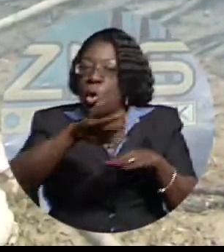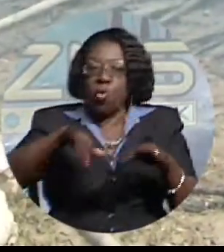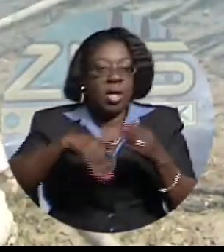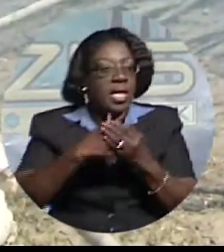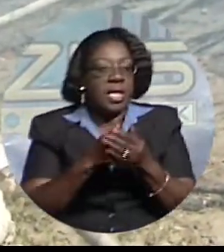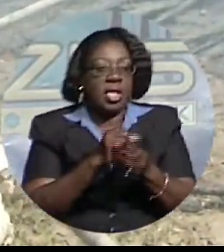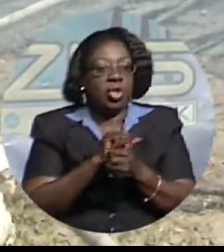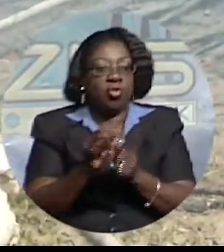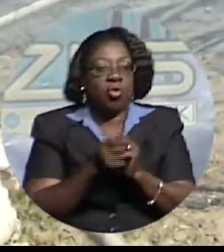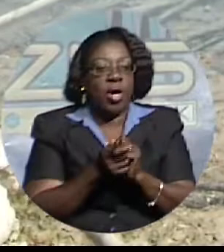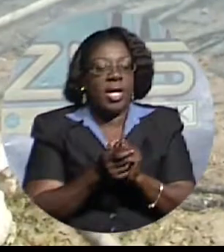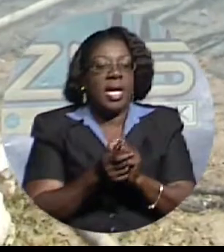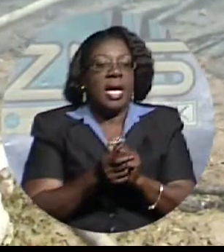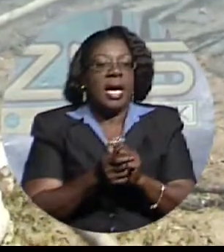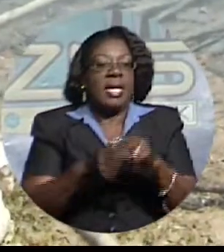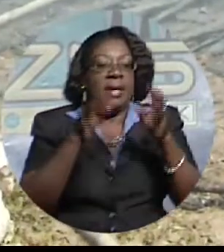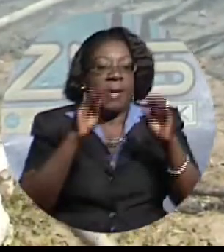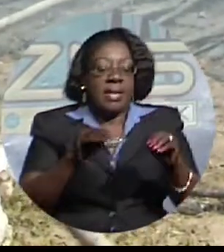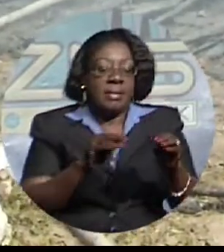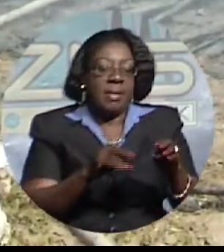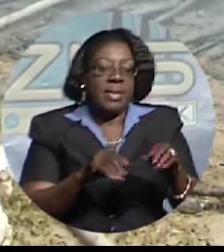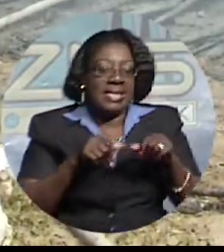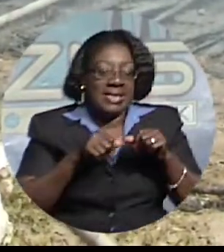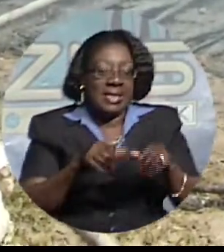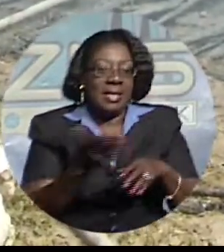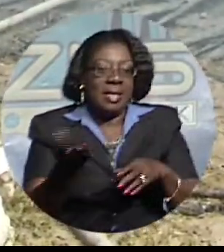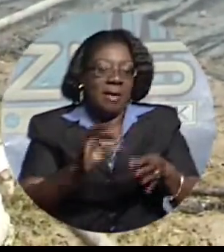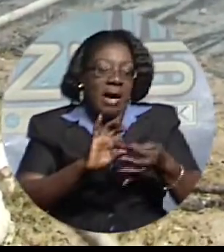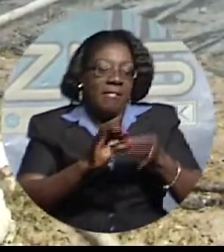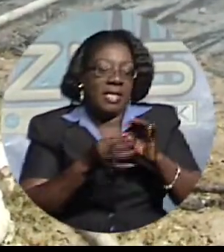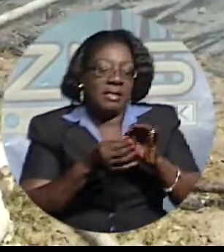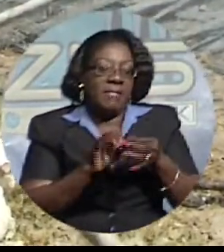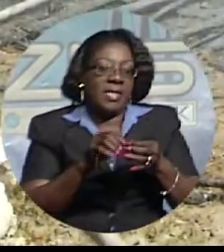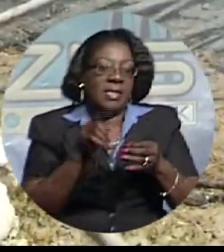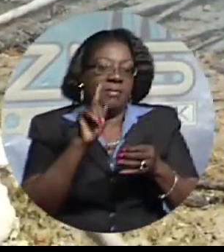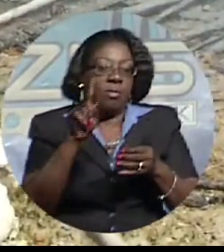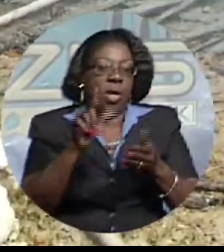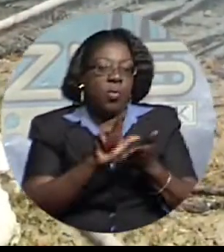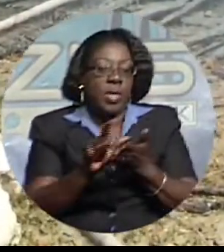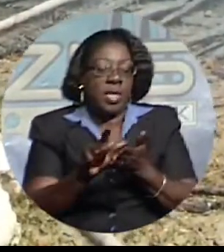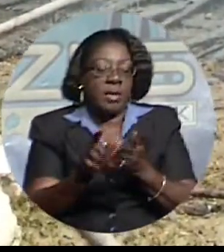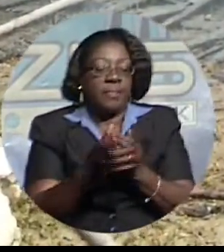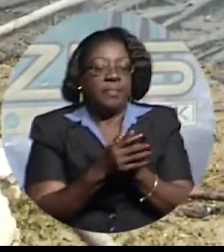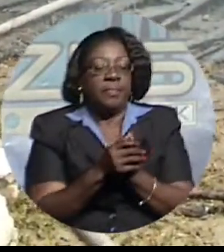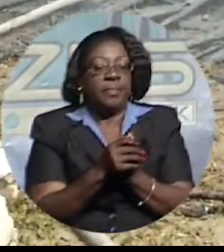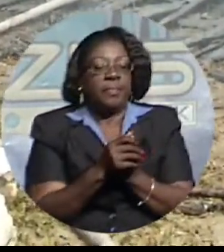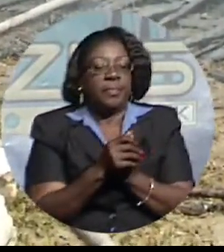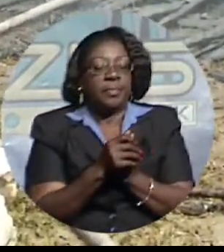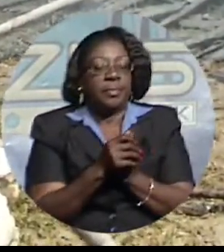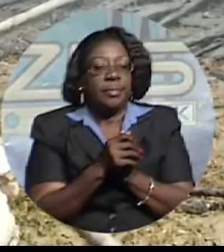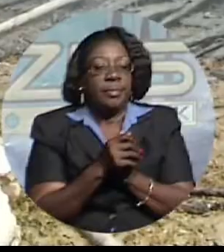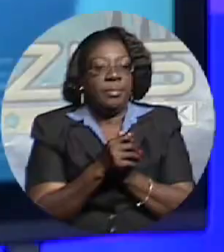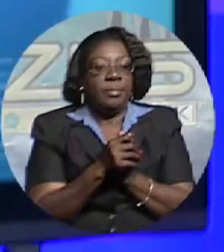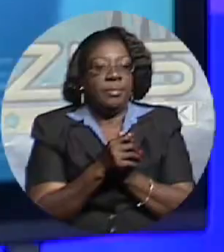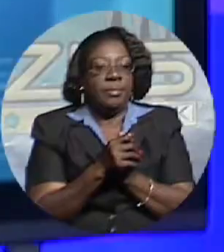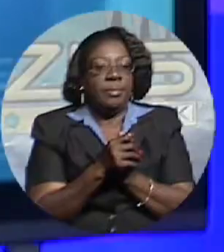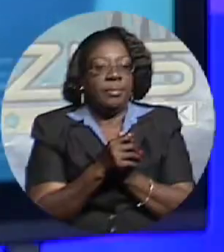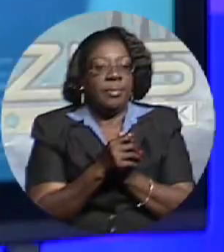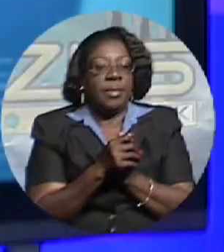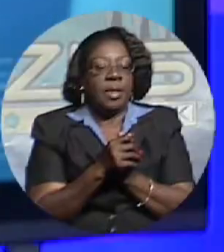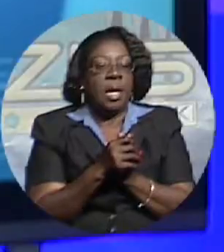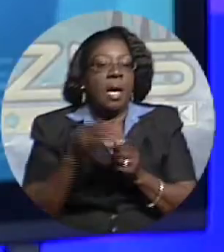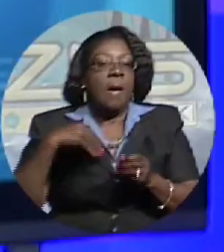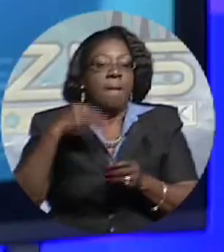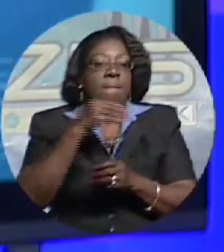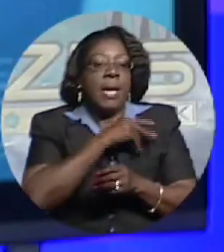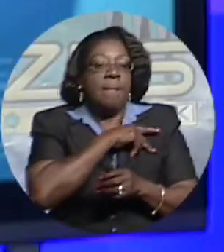residents might be able to reside there in about a week or so. Janaea Noel Ferguson, ZNS Network News.